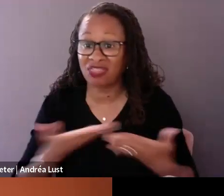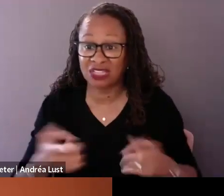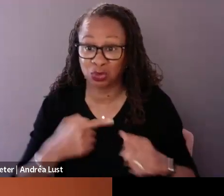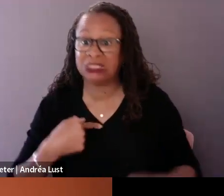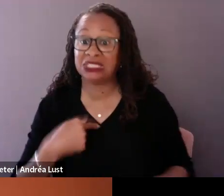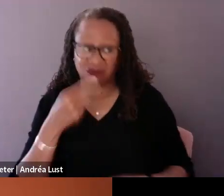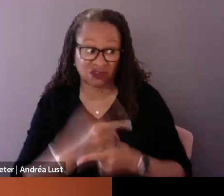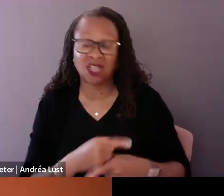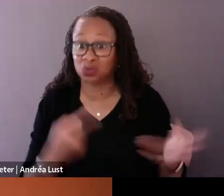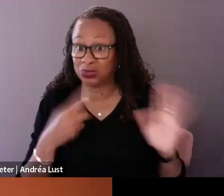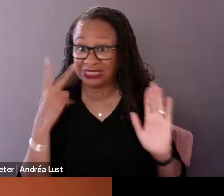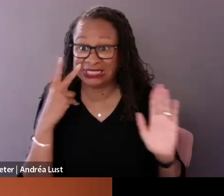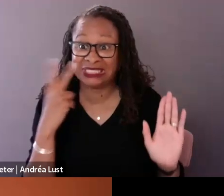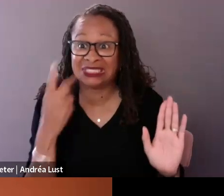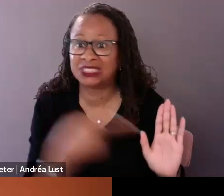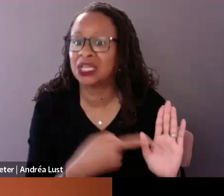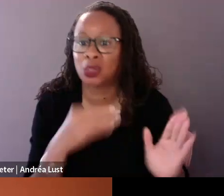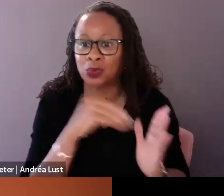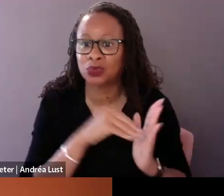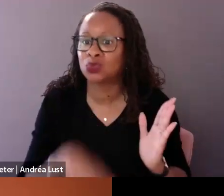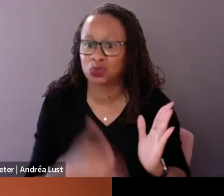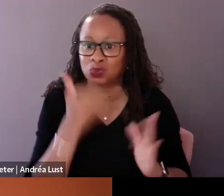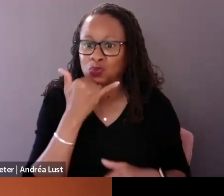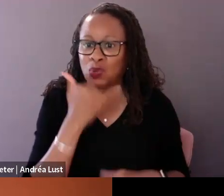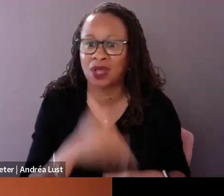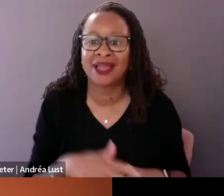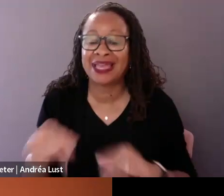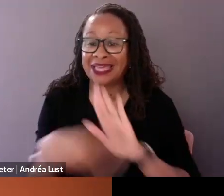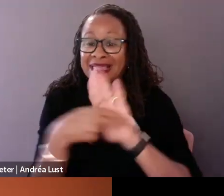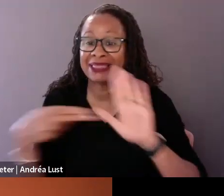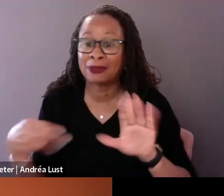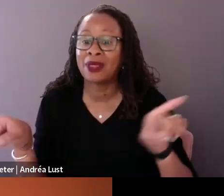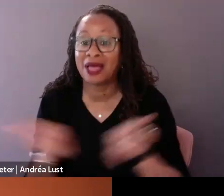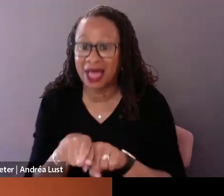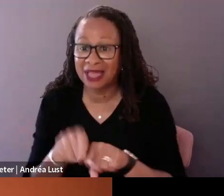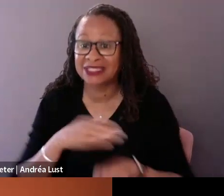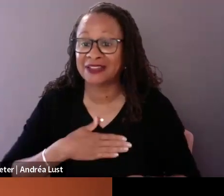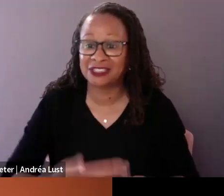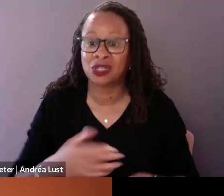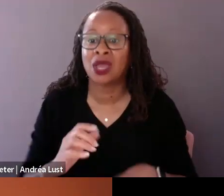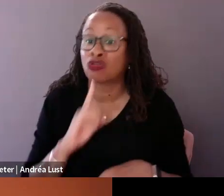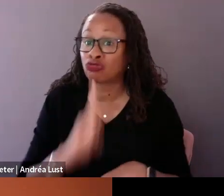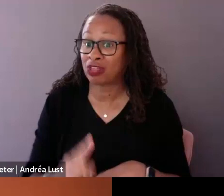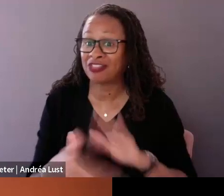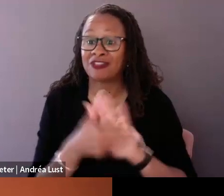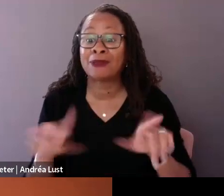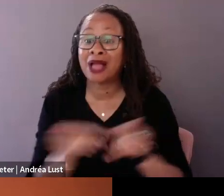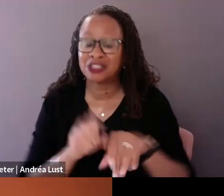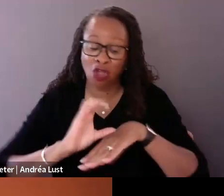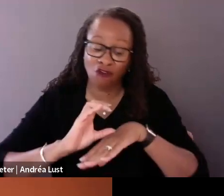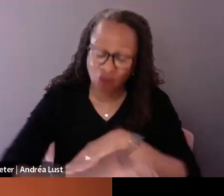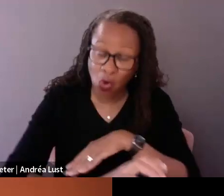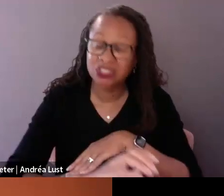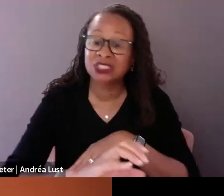thing. Yeah, he labeled them as confessions. What they actually were forced interrogation sessions,